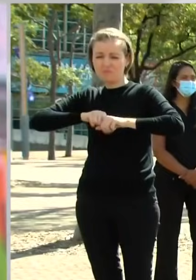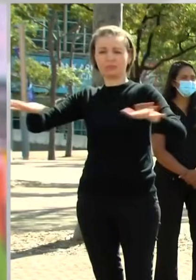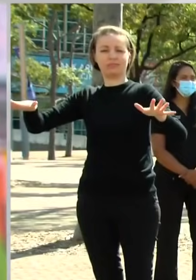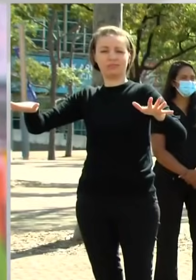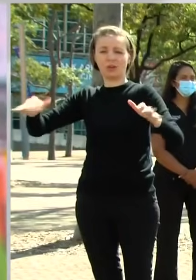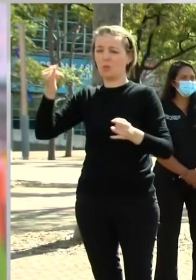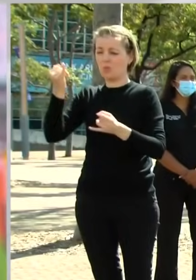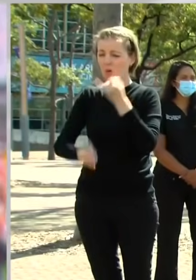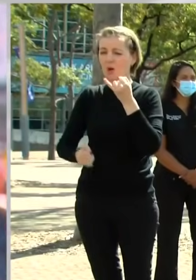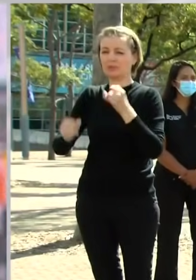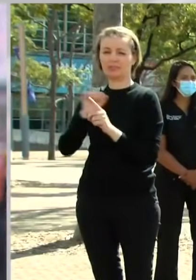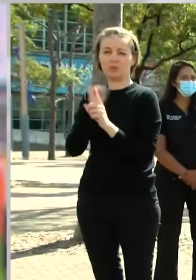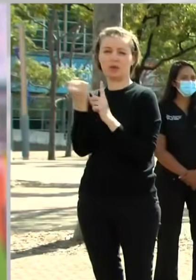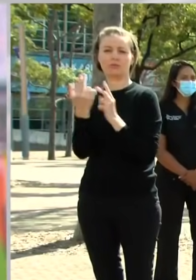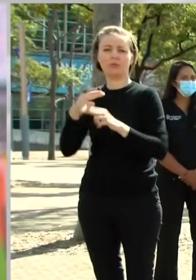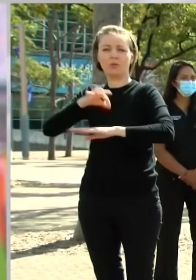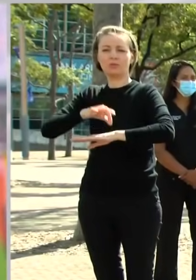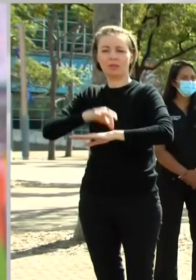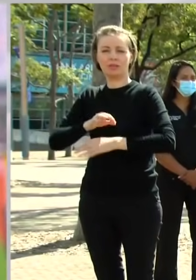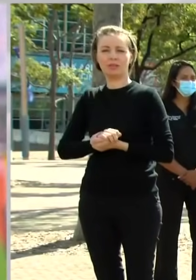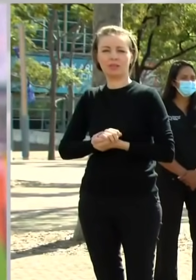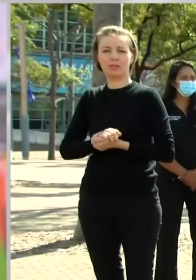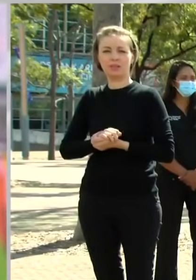it's consistent with the national plan,